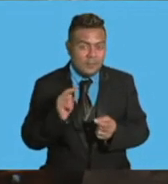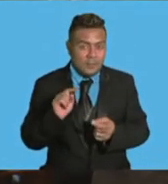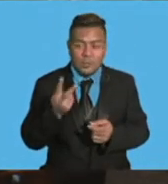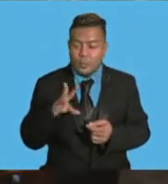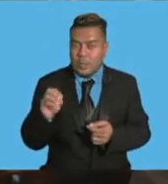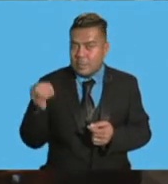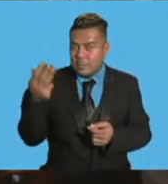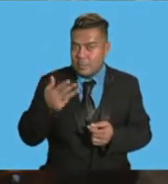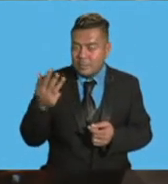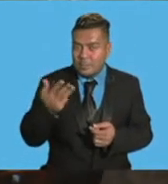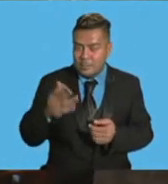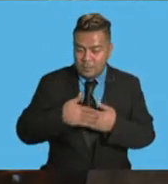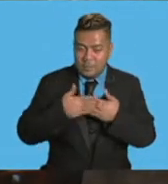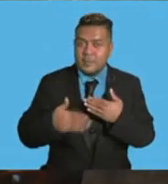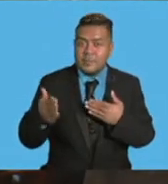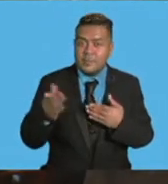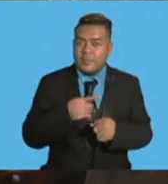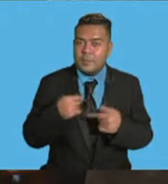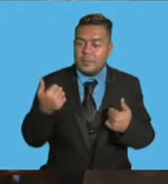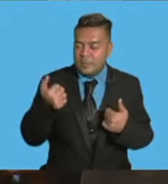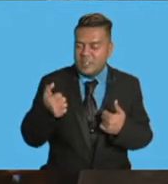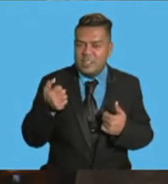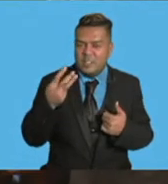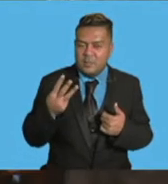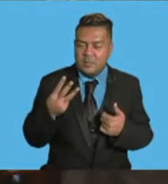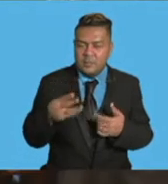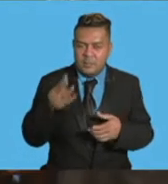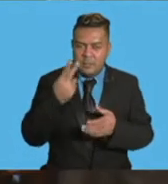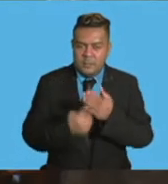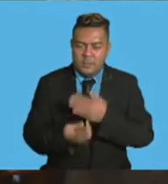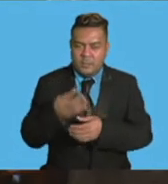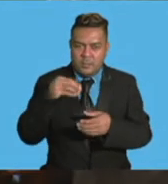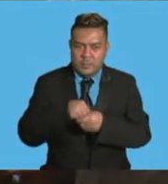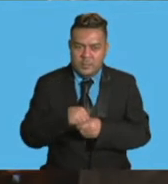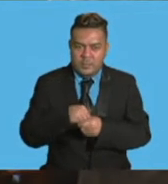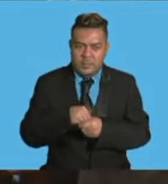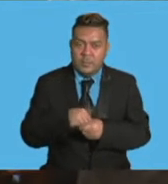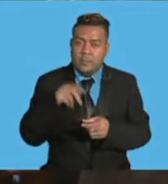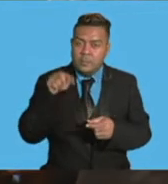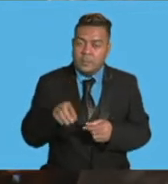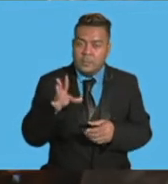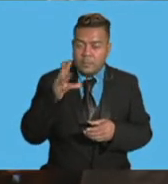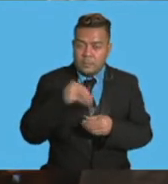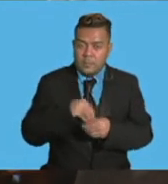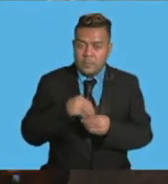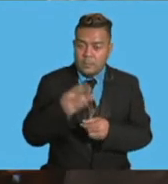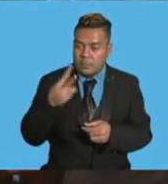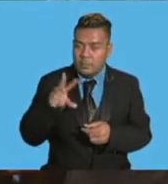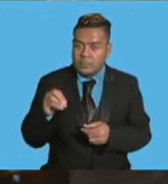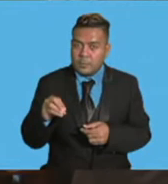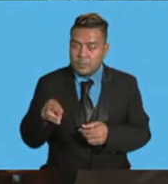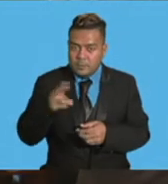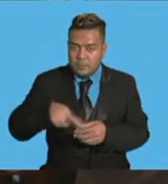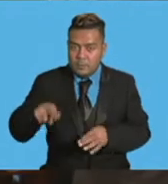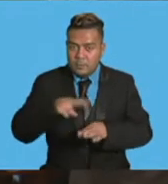2019, Honorable Speaker, sir, we have 63 cases, and This involves 20 regional, 11